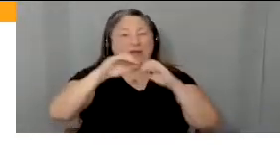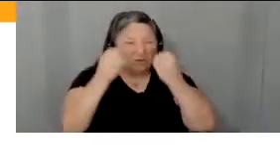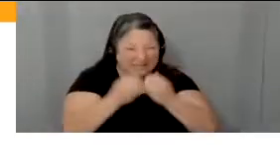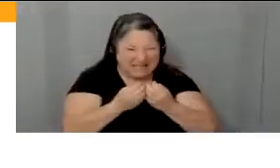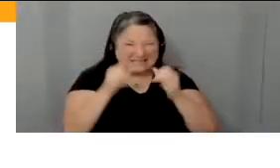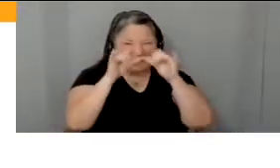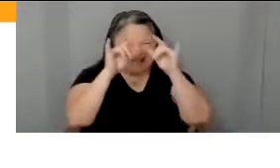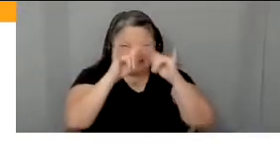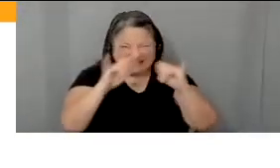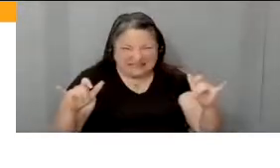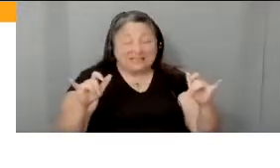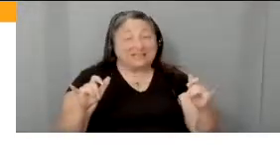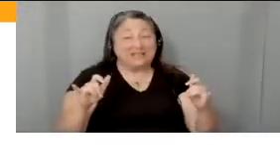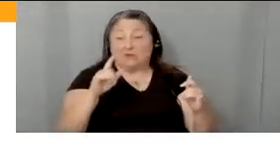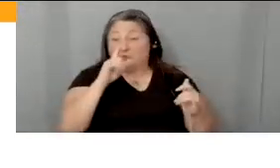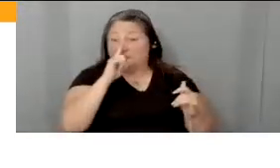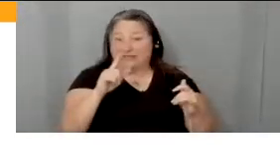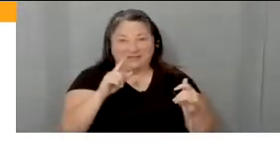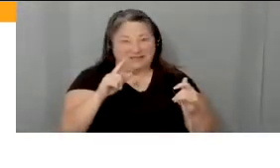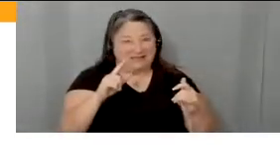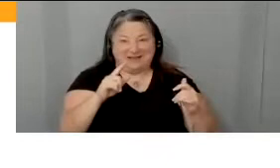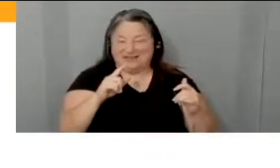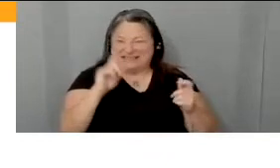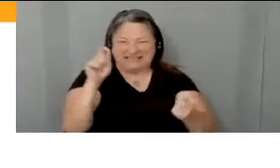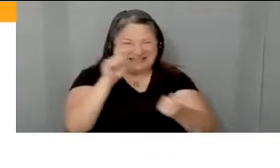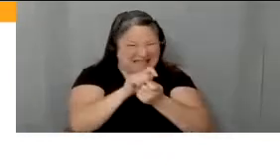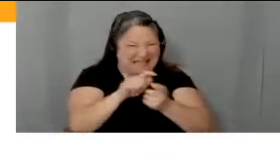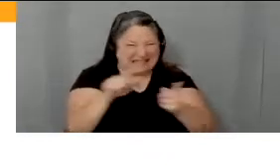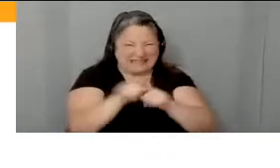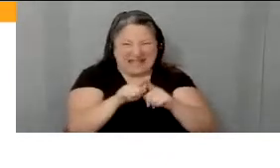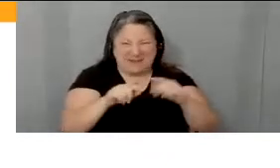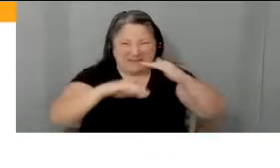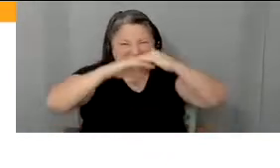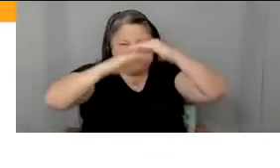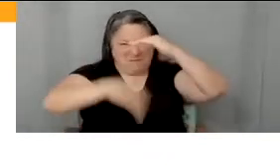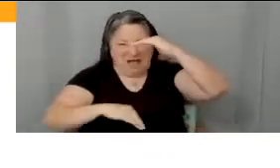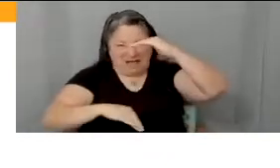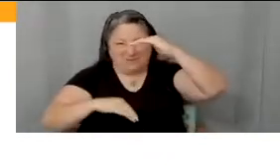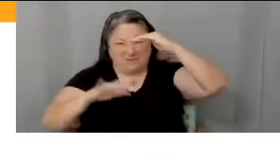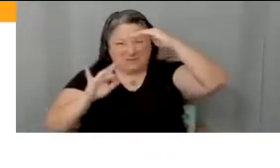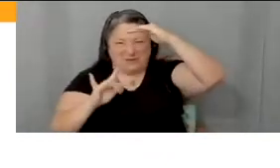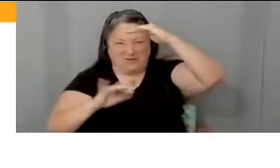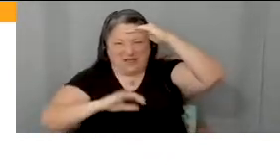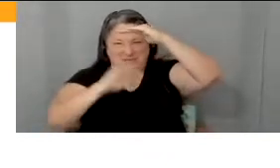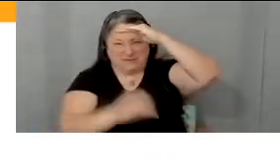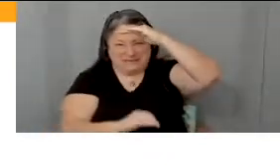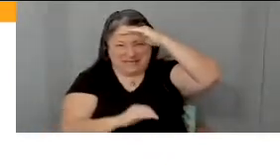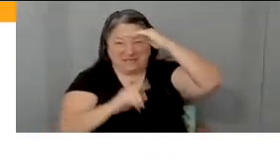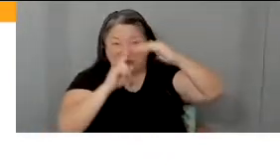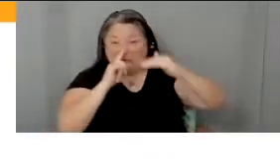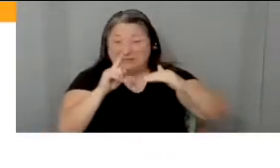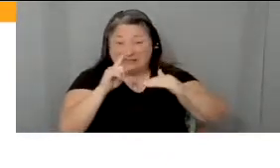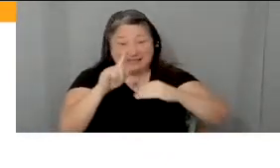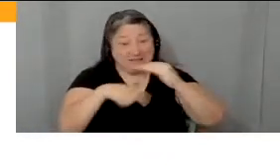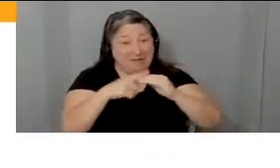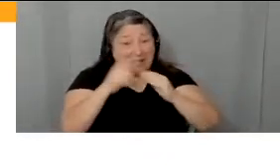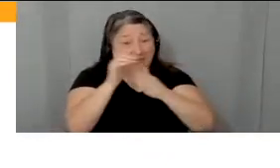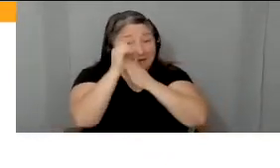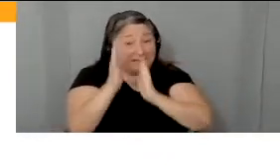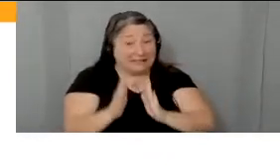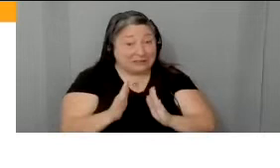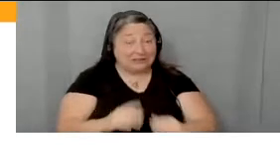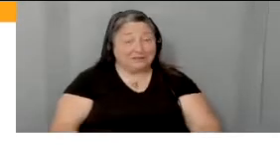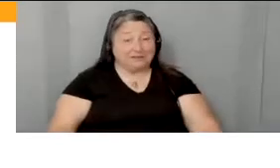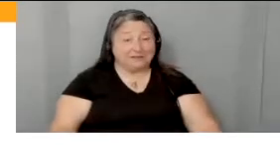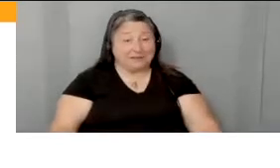size literally mirror the bottom 25. And so it really is all about the leader. Next slide, please.